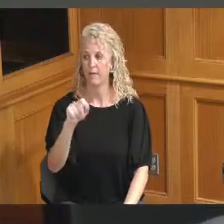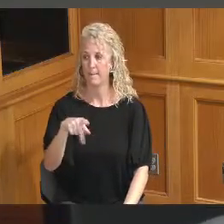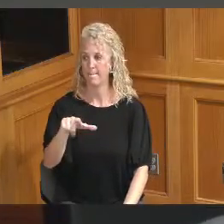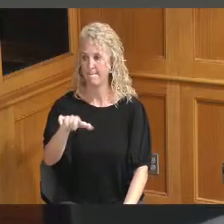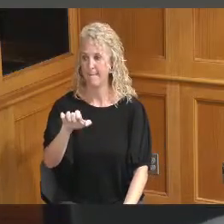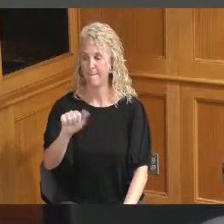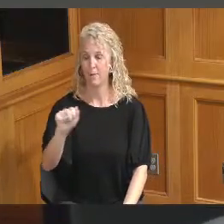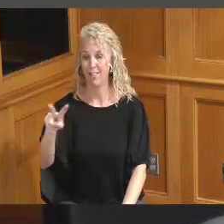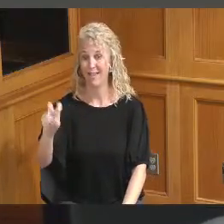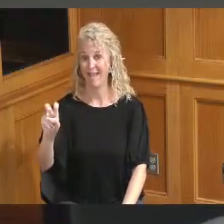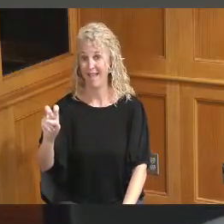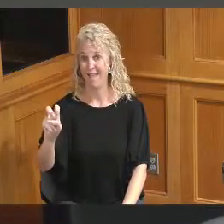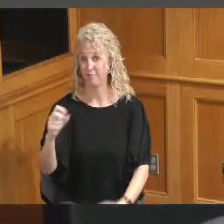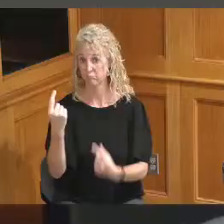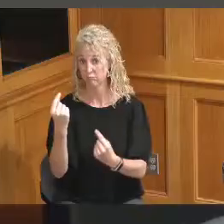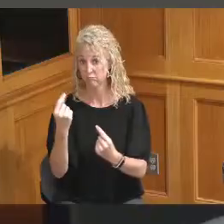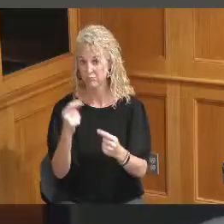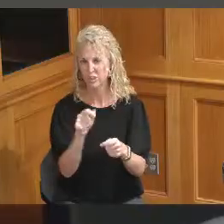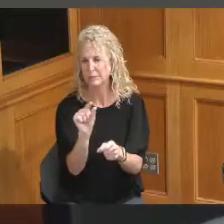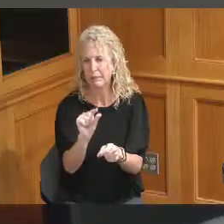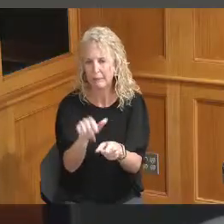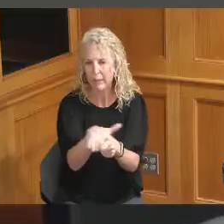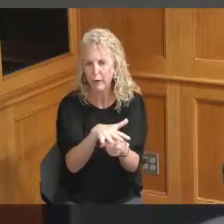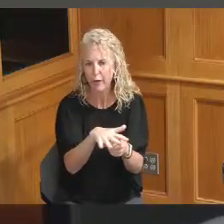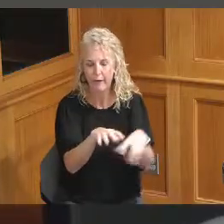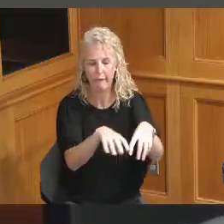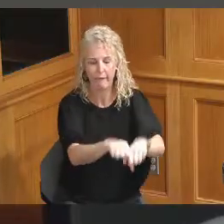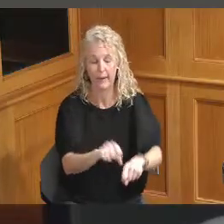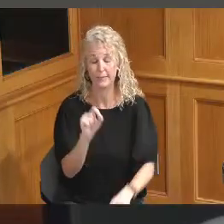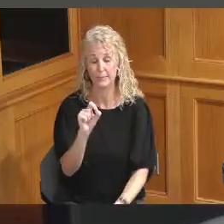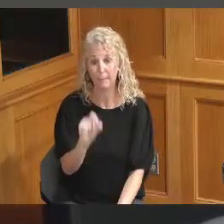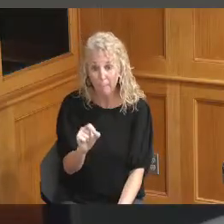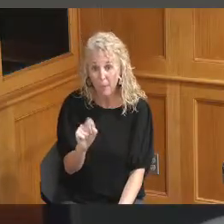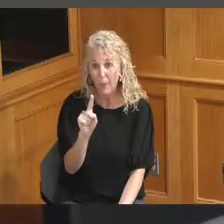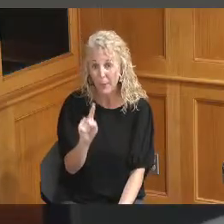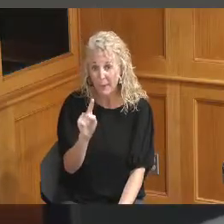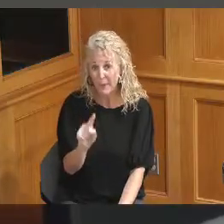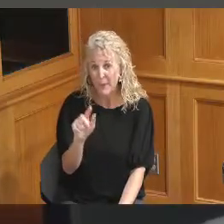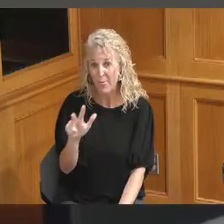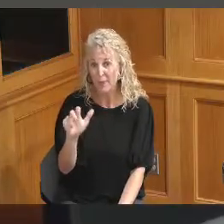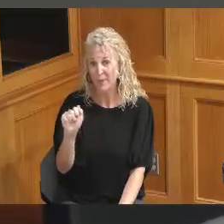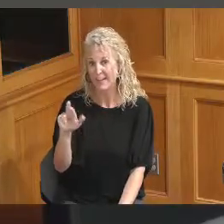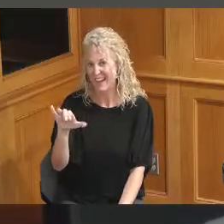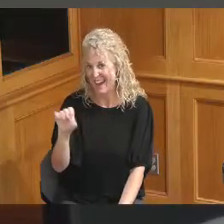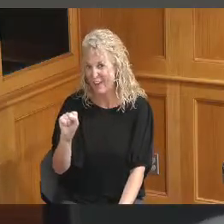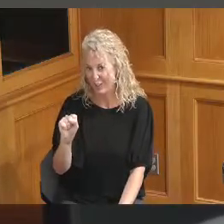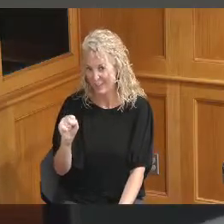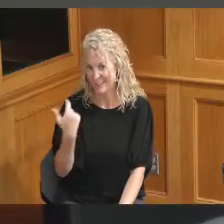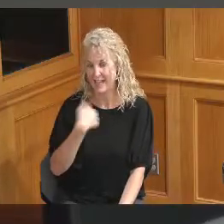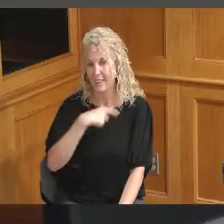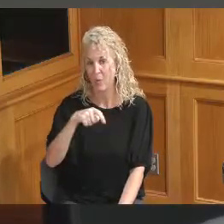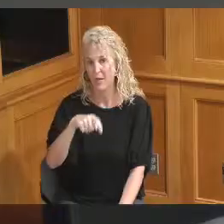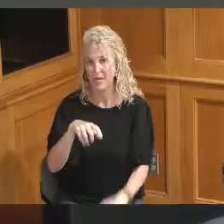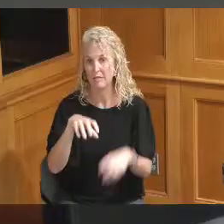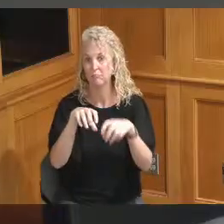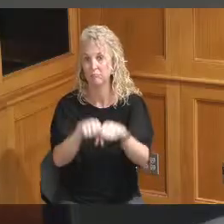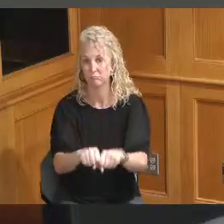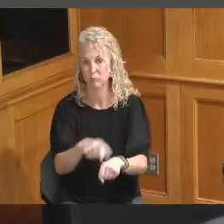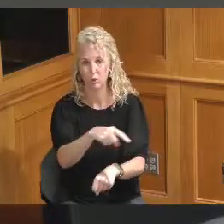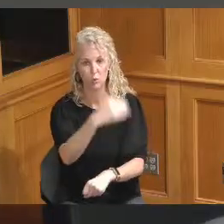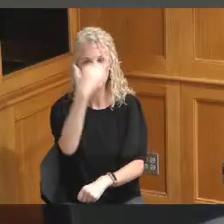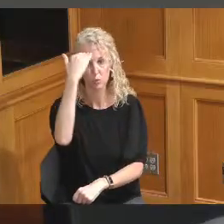easement across county-owned property in Norwood. It's approximately 0.113 acres, I believe. That, as the board is